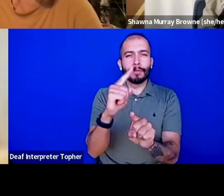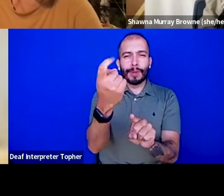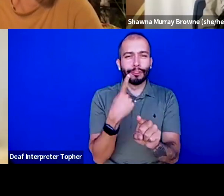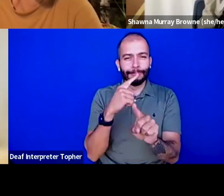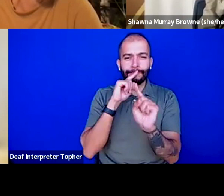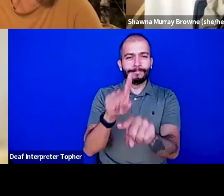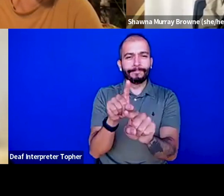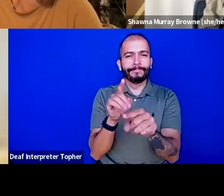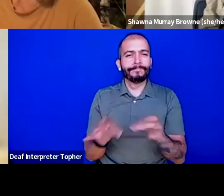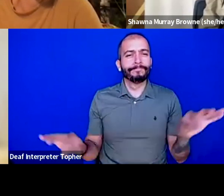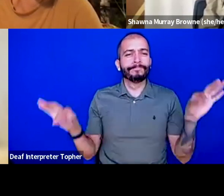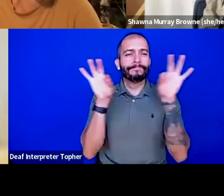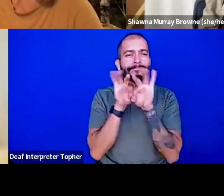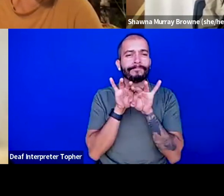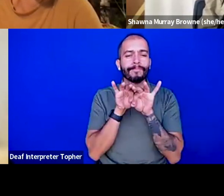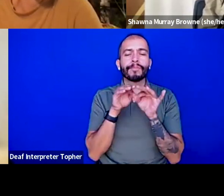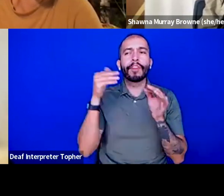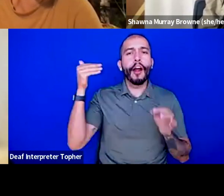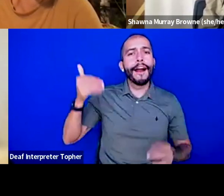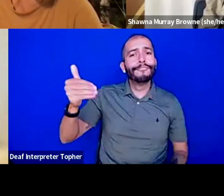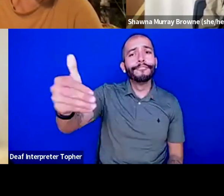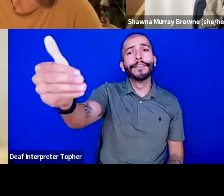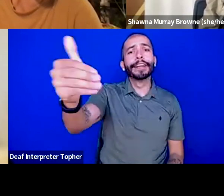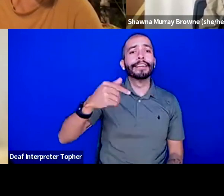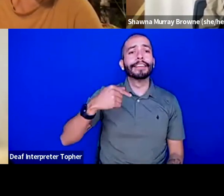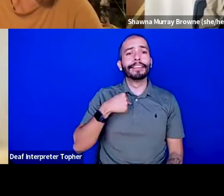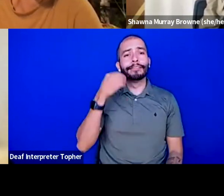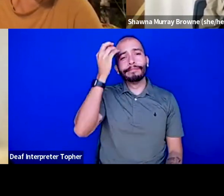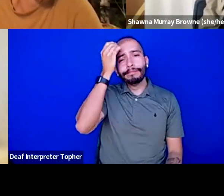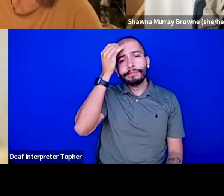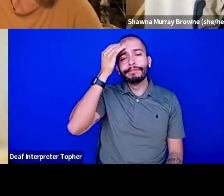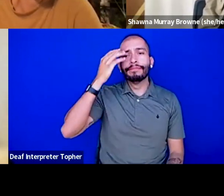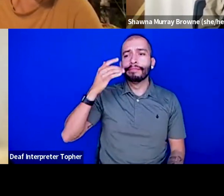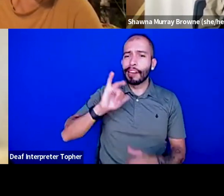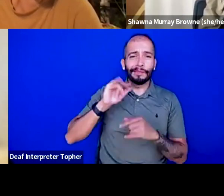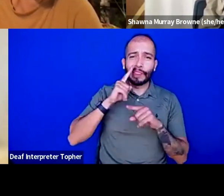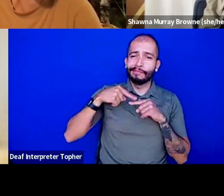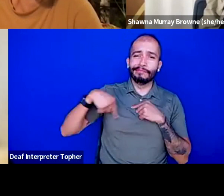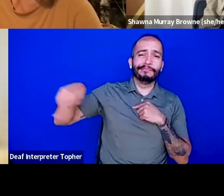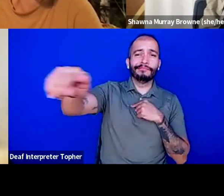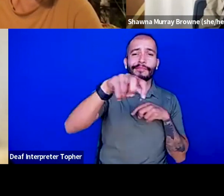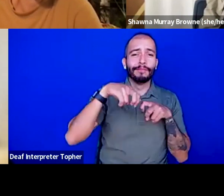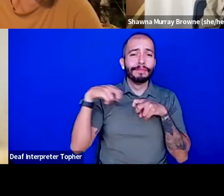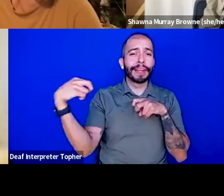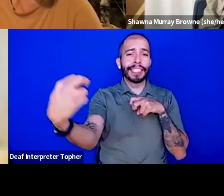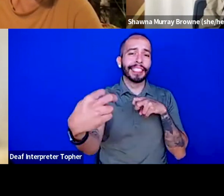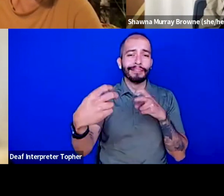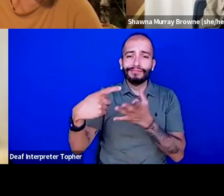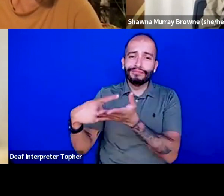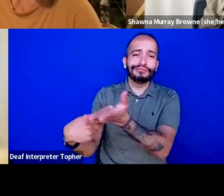think some of my other panelists have already discussed today, is that there is a